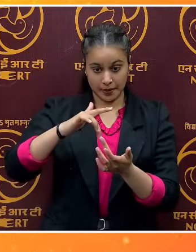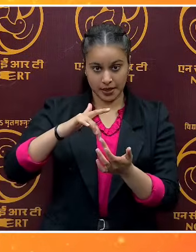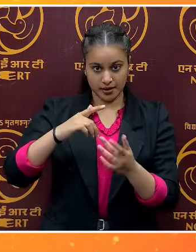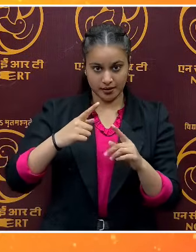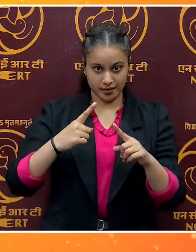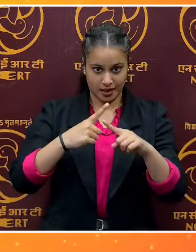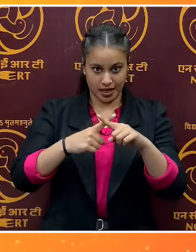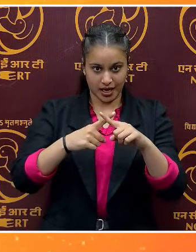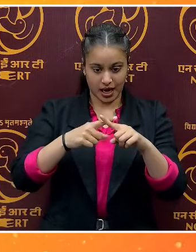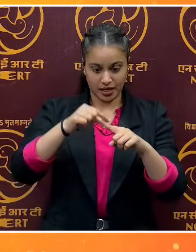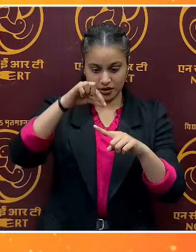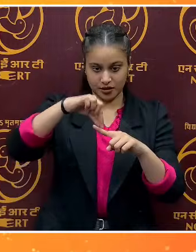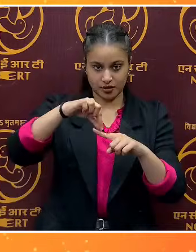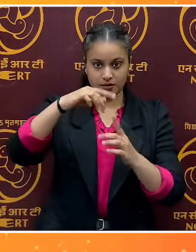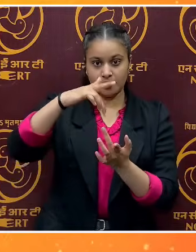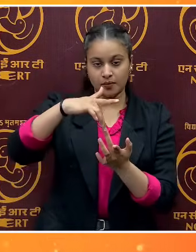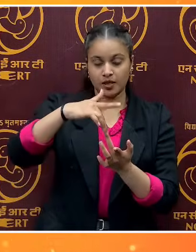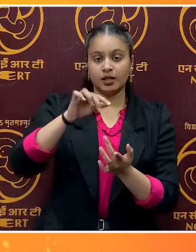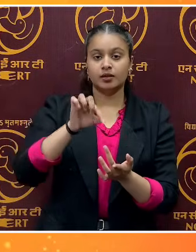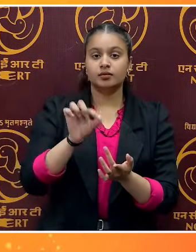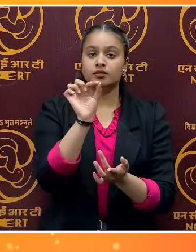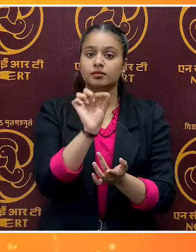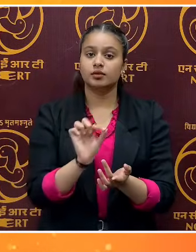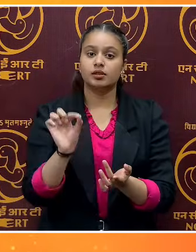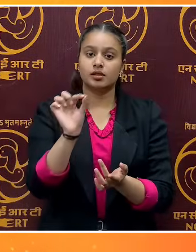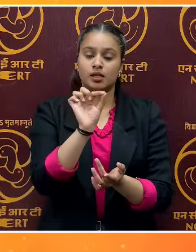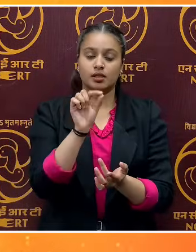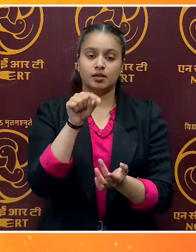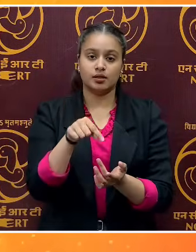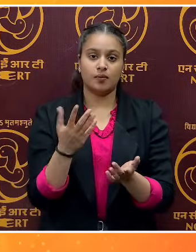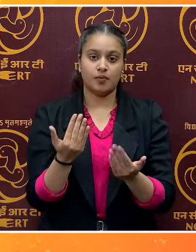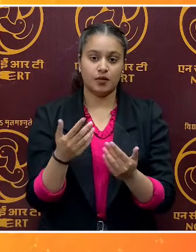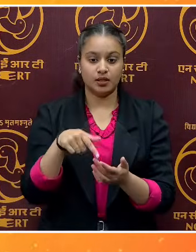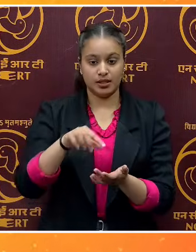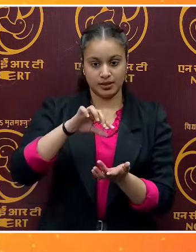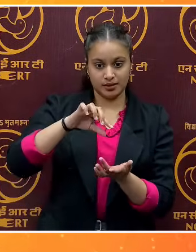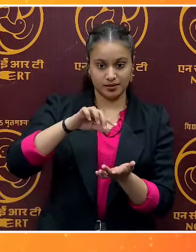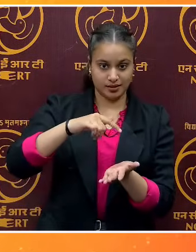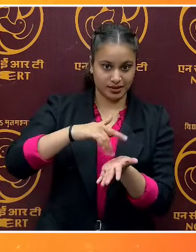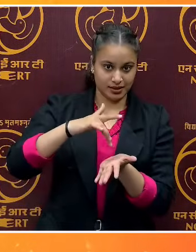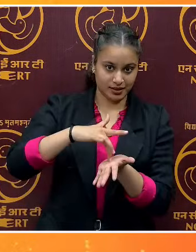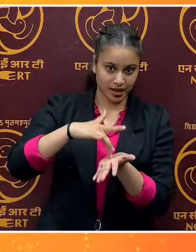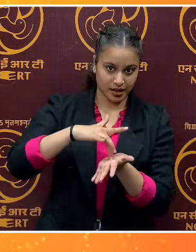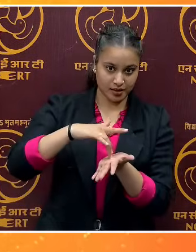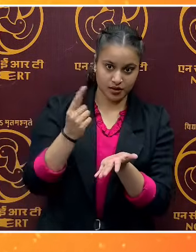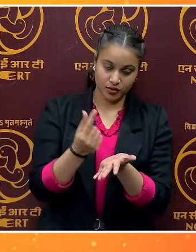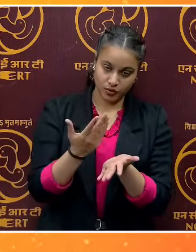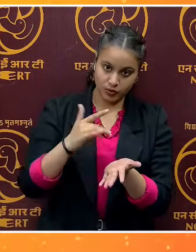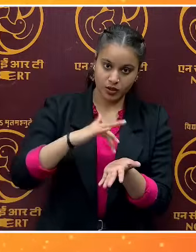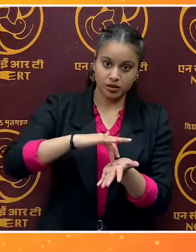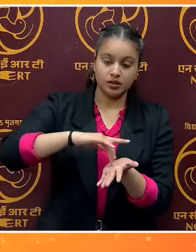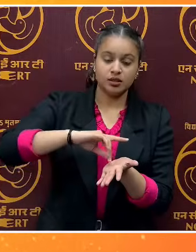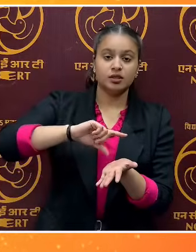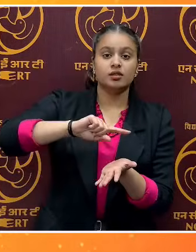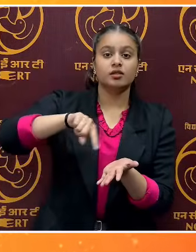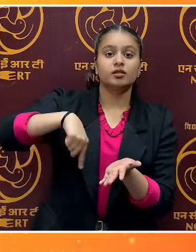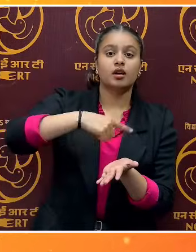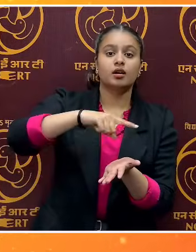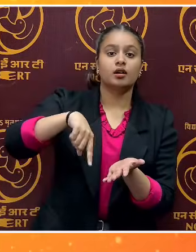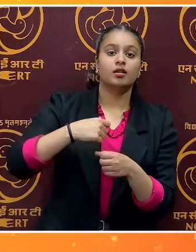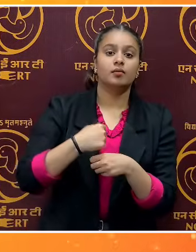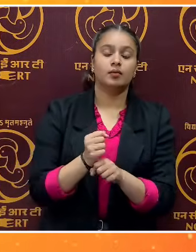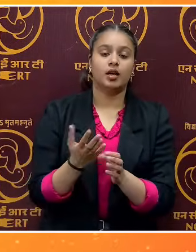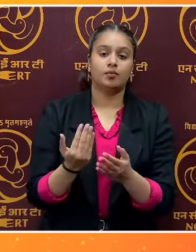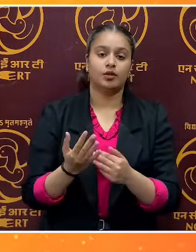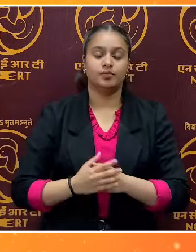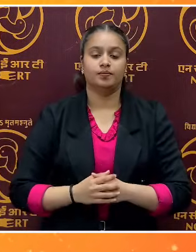the center of the square and I can use that center as center for the circle. See, let